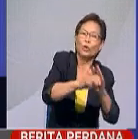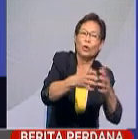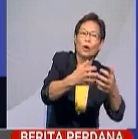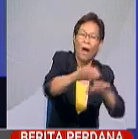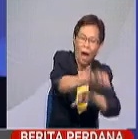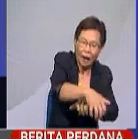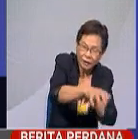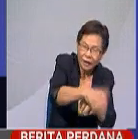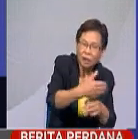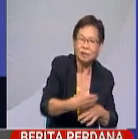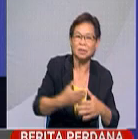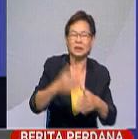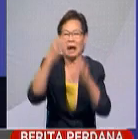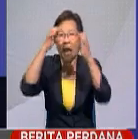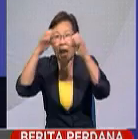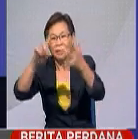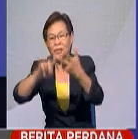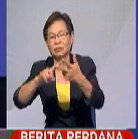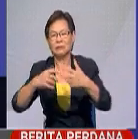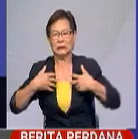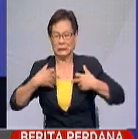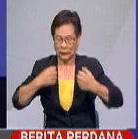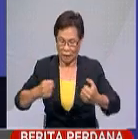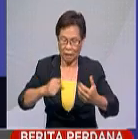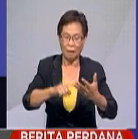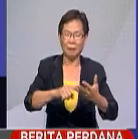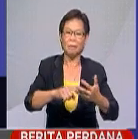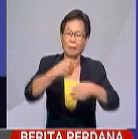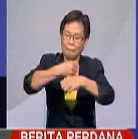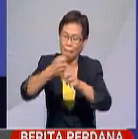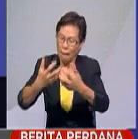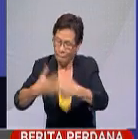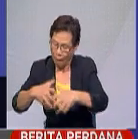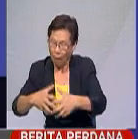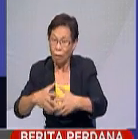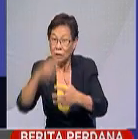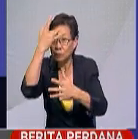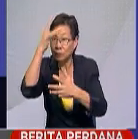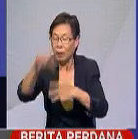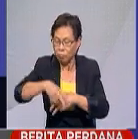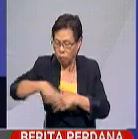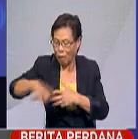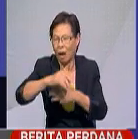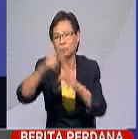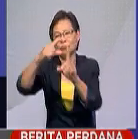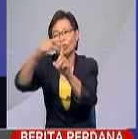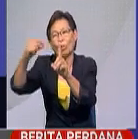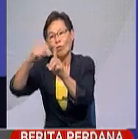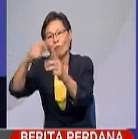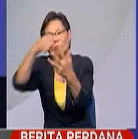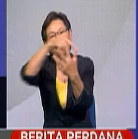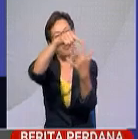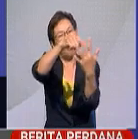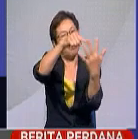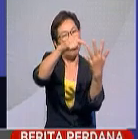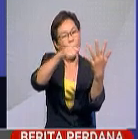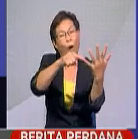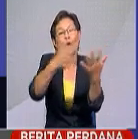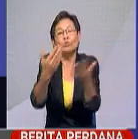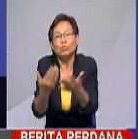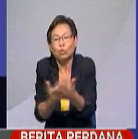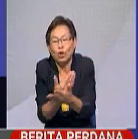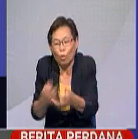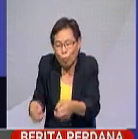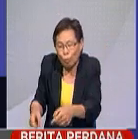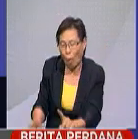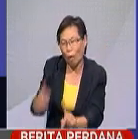education, healthcare, manufacturing, smart transportation and tourism present new